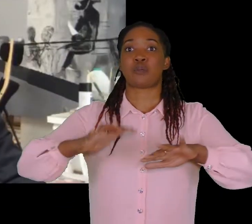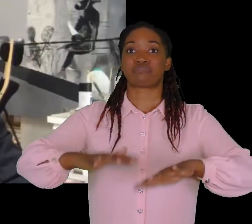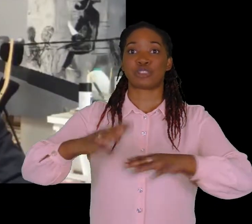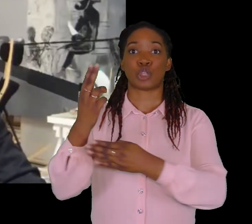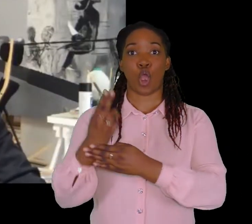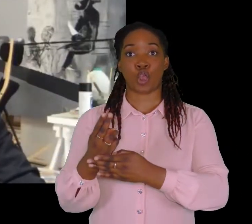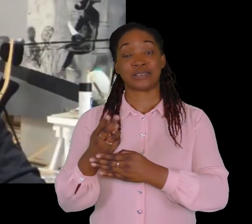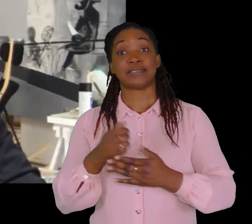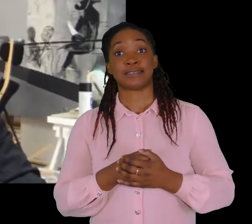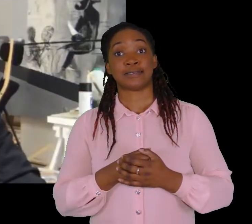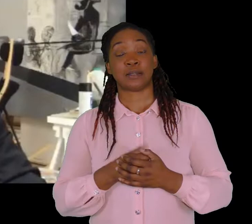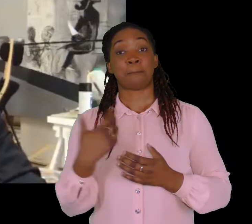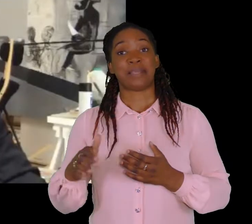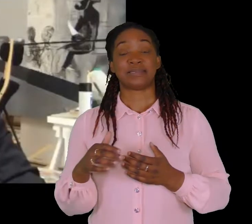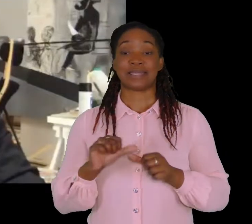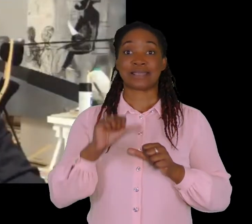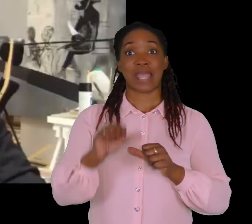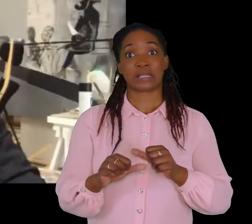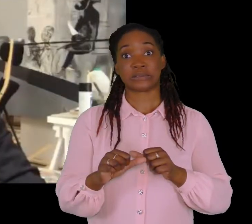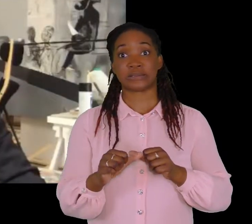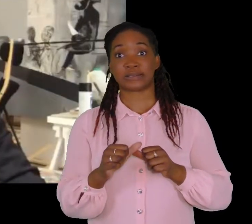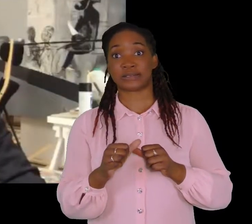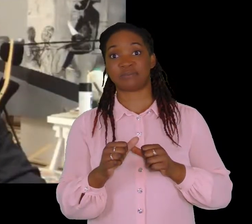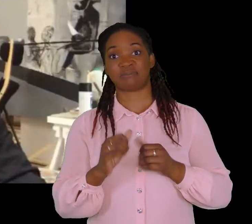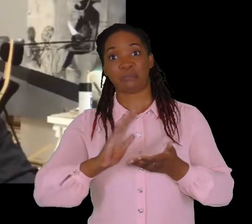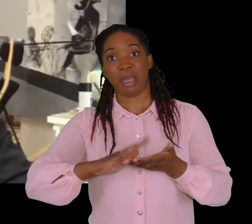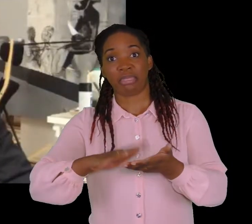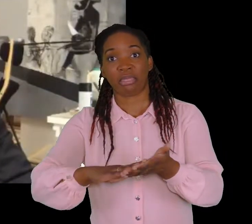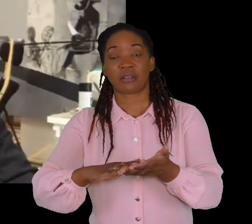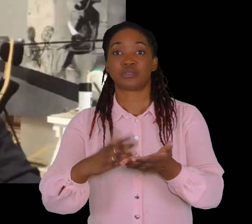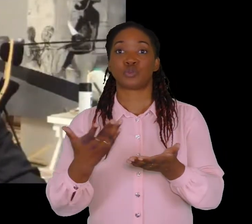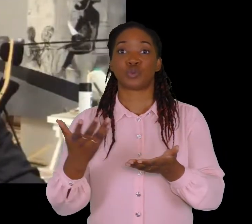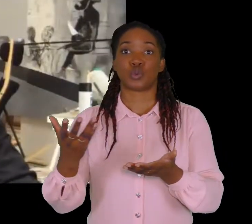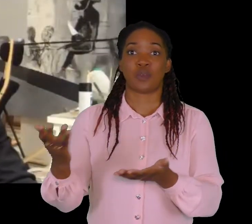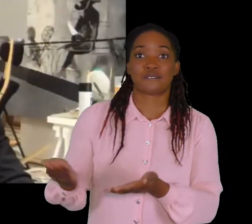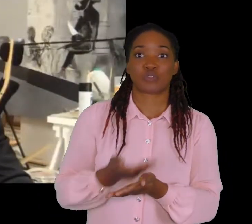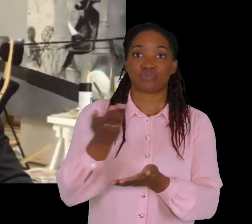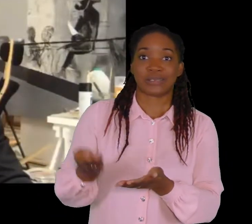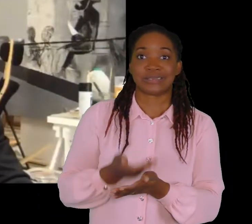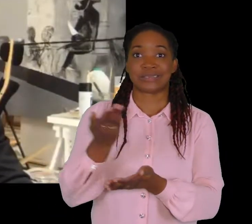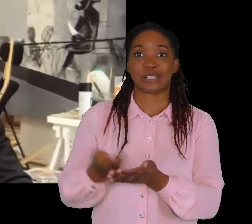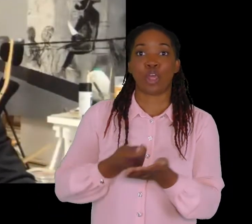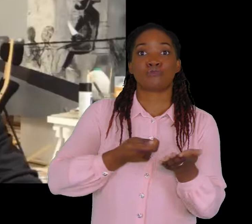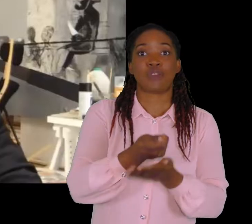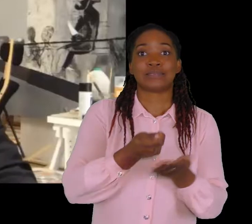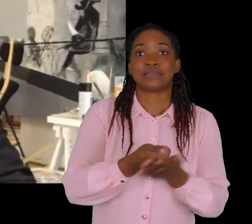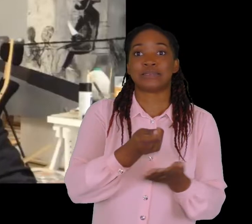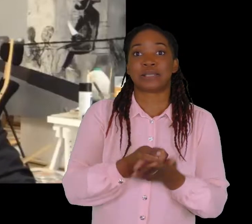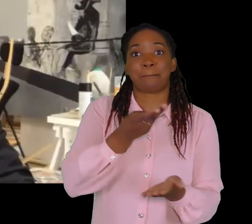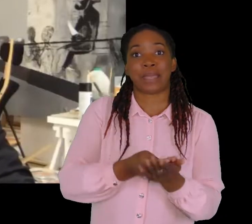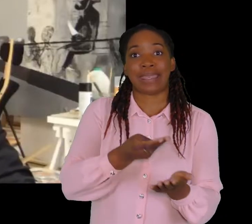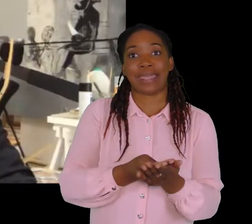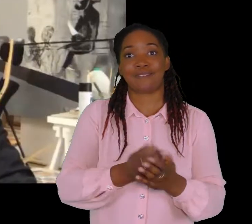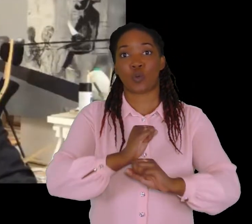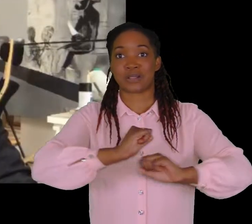an exhibition at the Mall Gallery. We then spent the next few months looking to raising the rental costs for the spaces